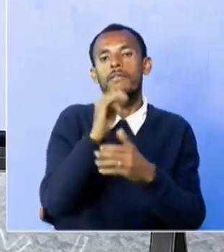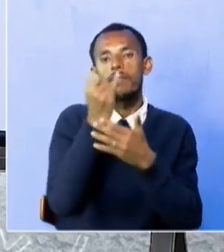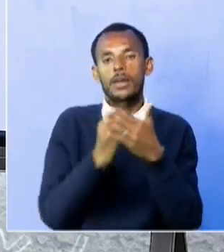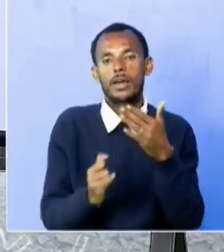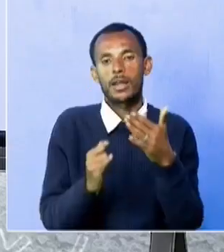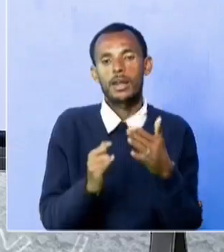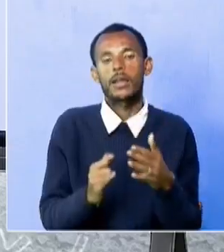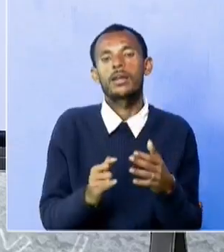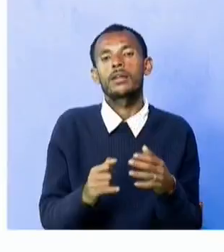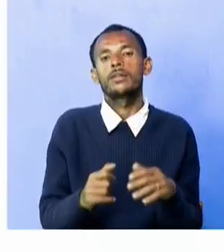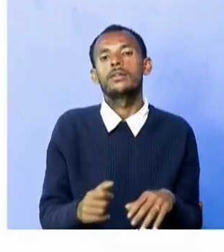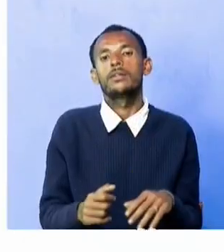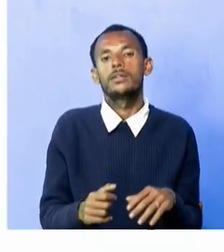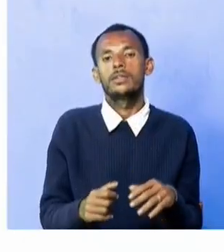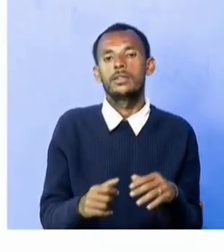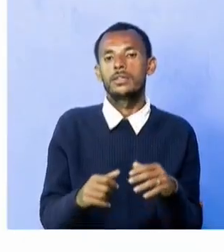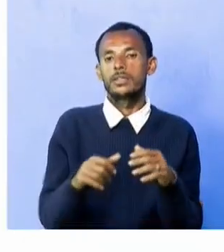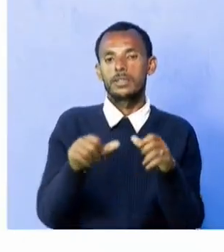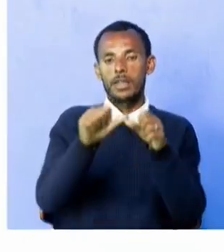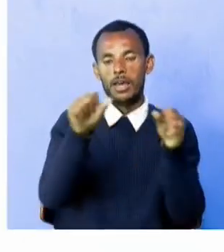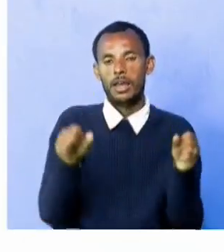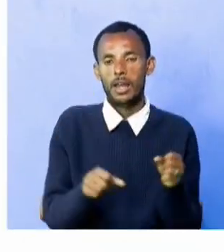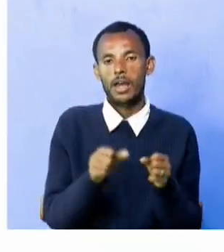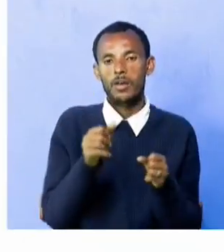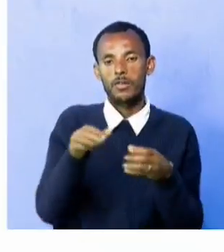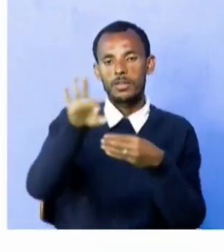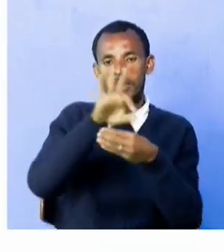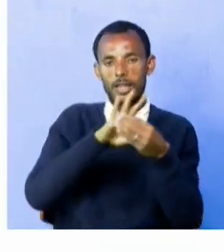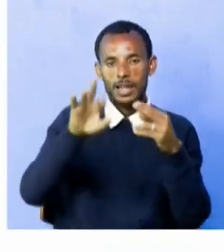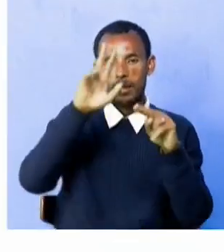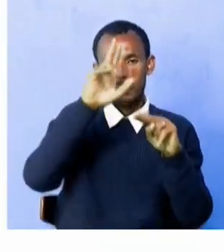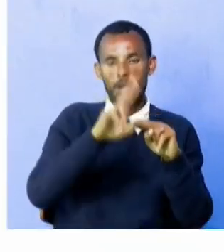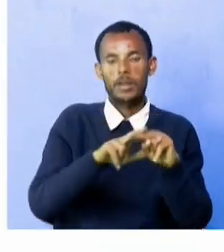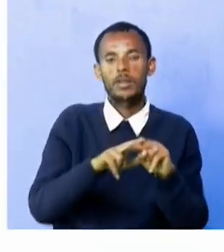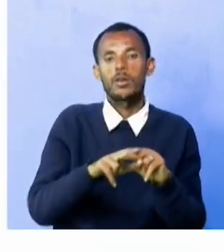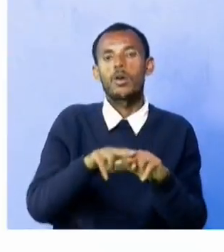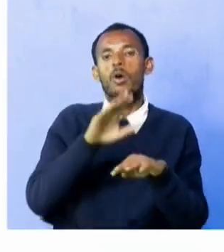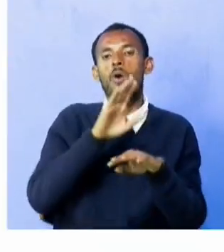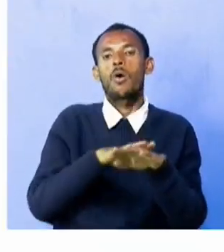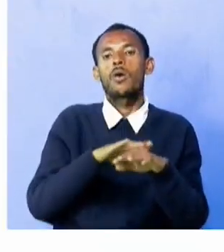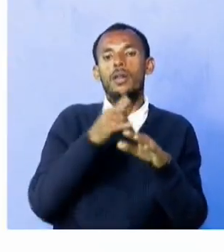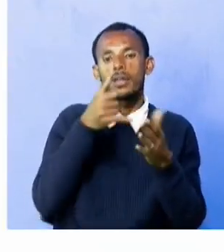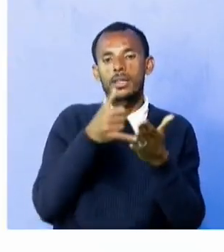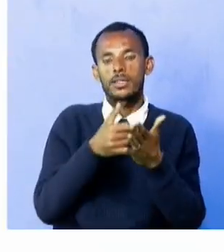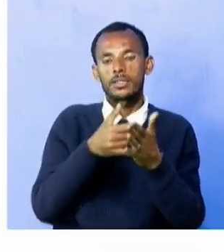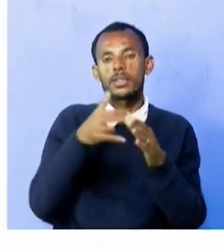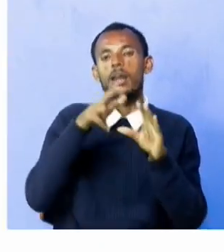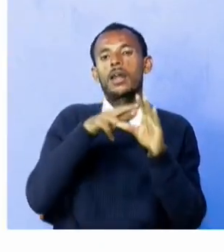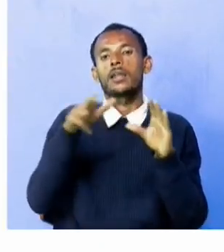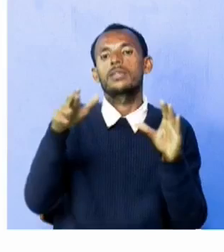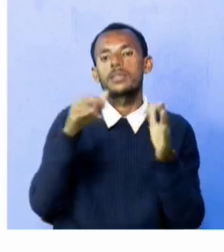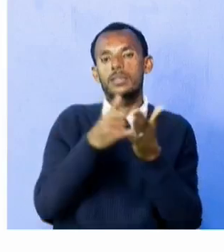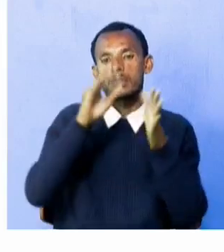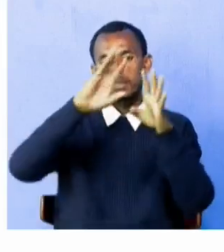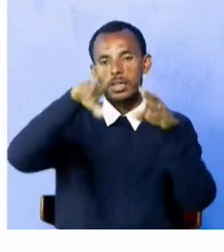the area of a circle is dependent on its radius, and it's given by